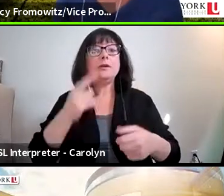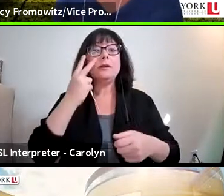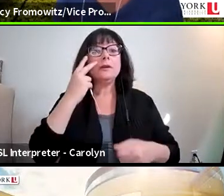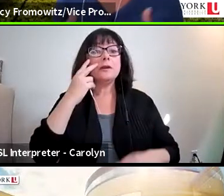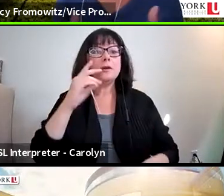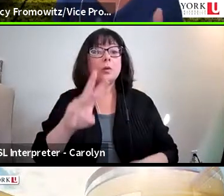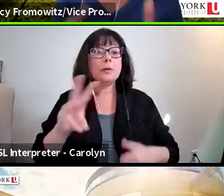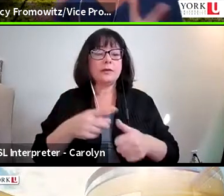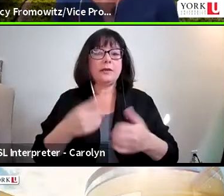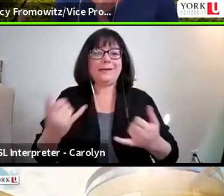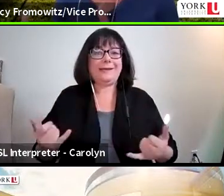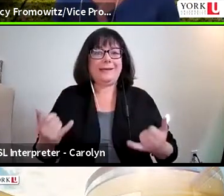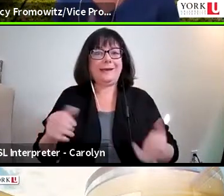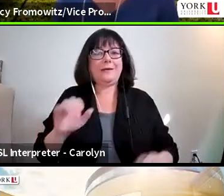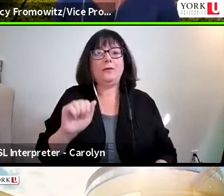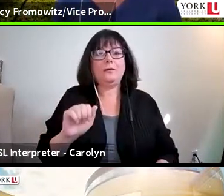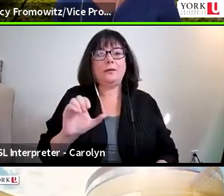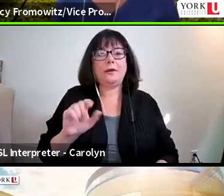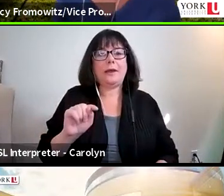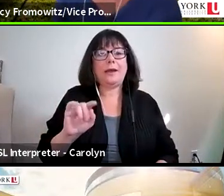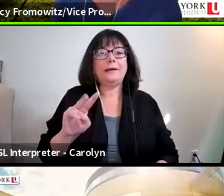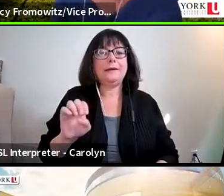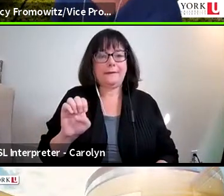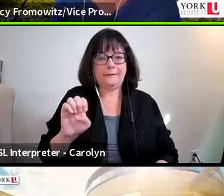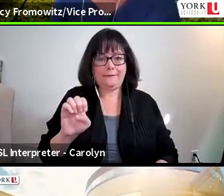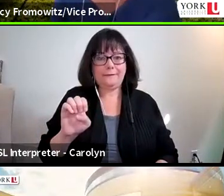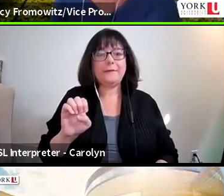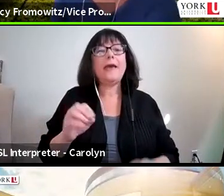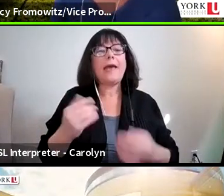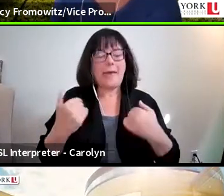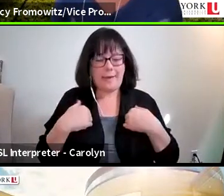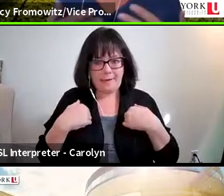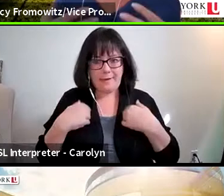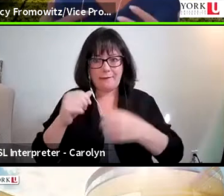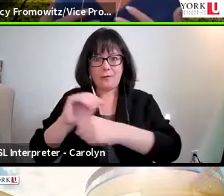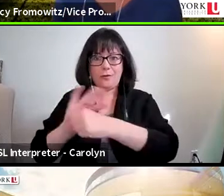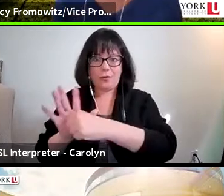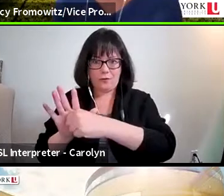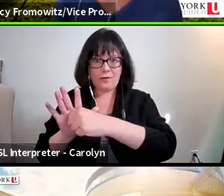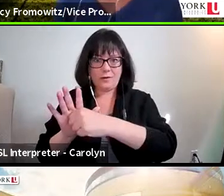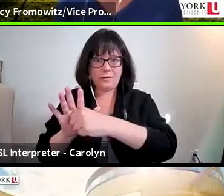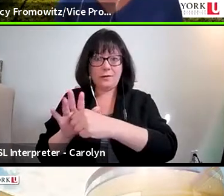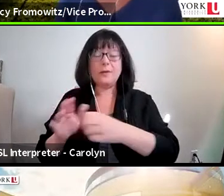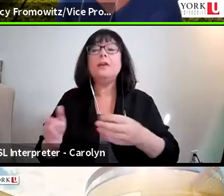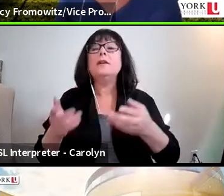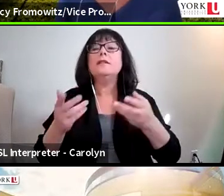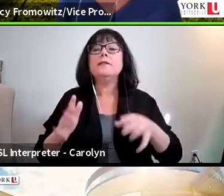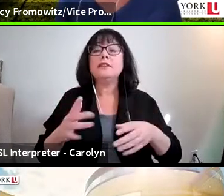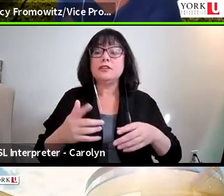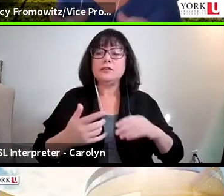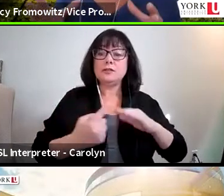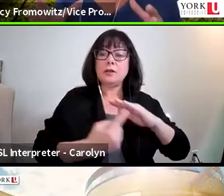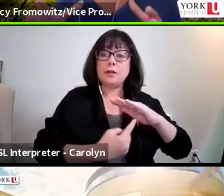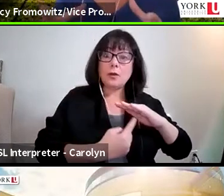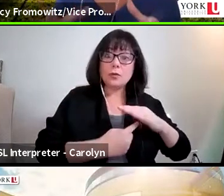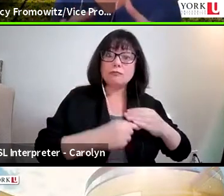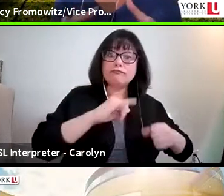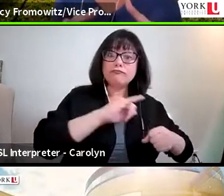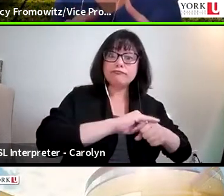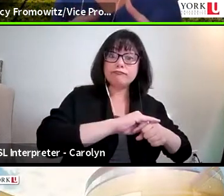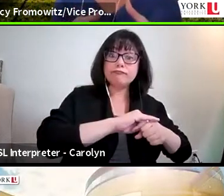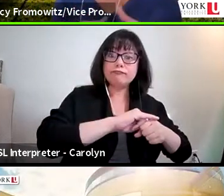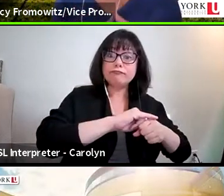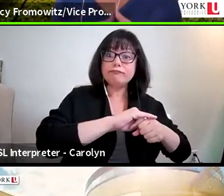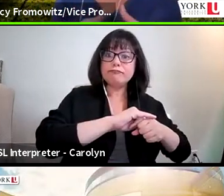post cases after people have been in self-isolation. So we have protocols in place. There is